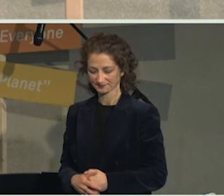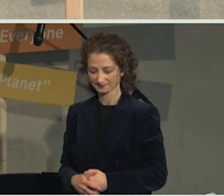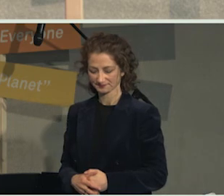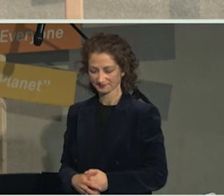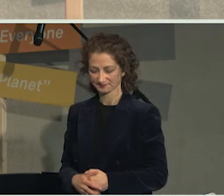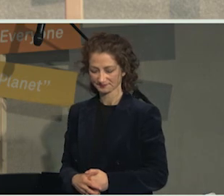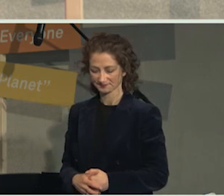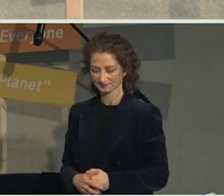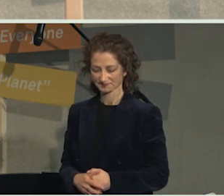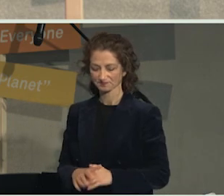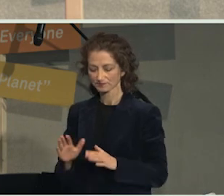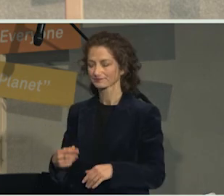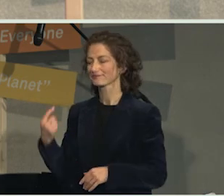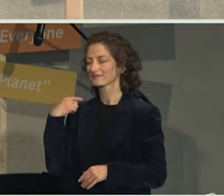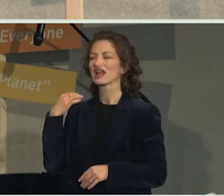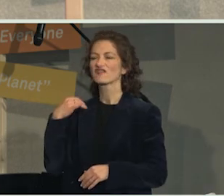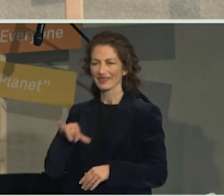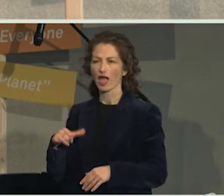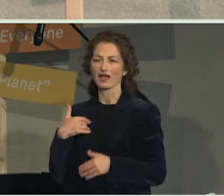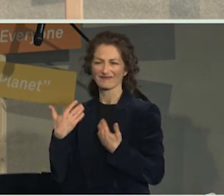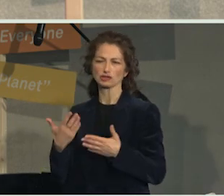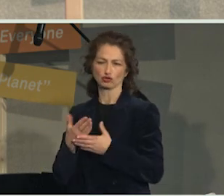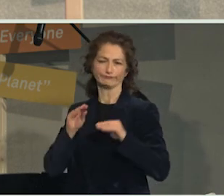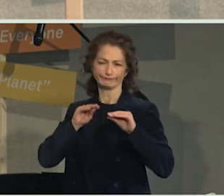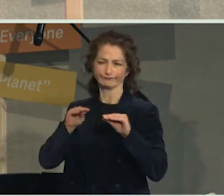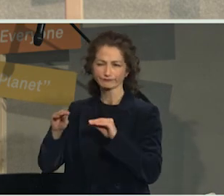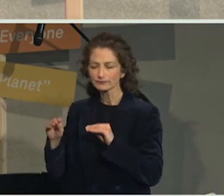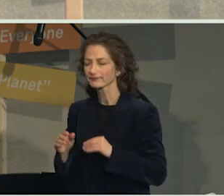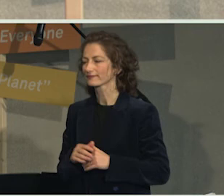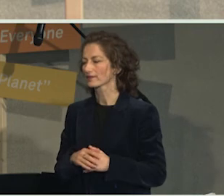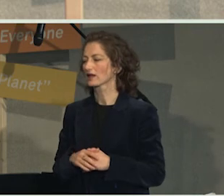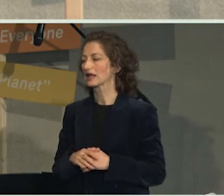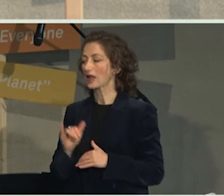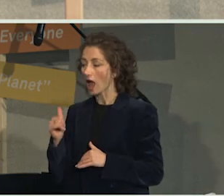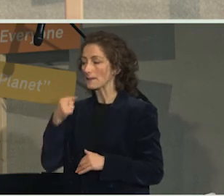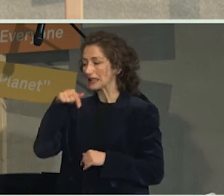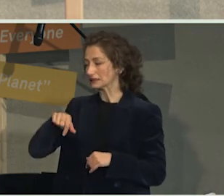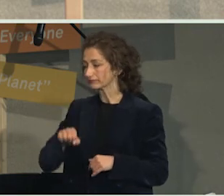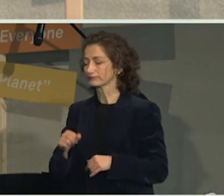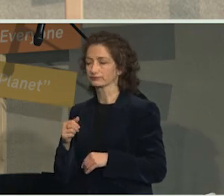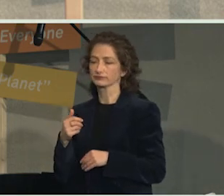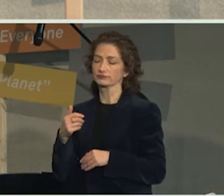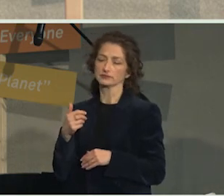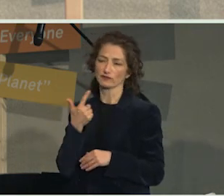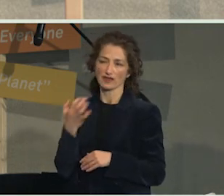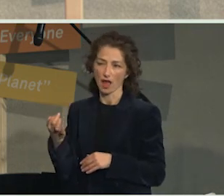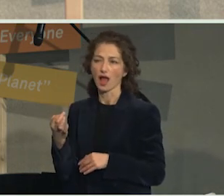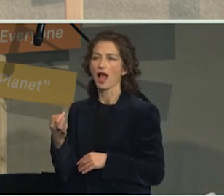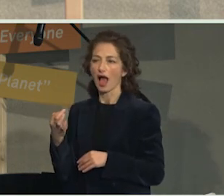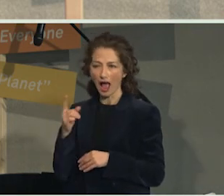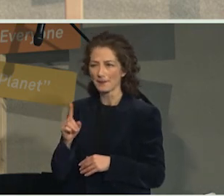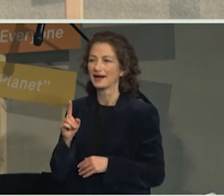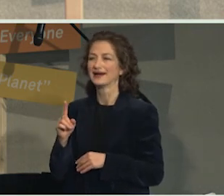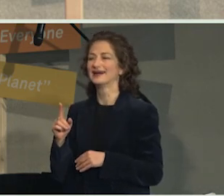class Friday that yes, I was going to Berlin for 48 hours and no, classes are not canceled next